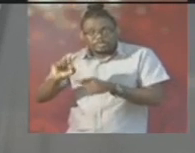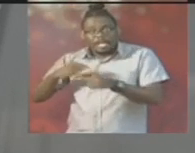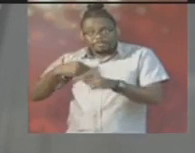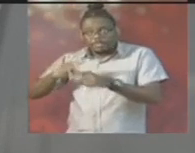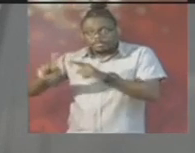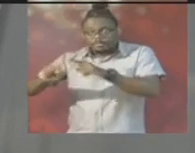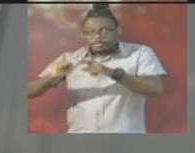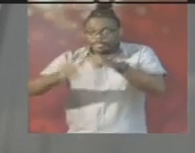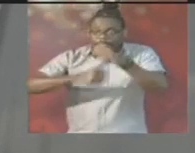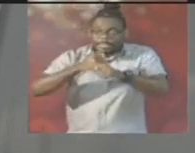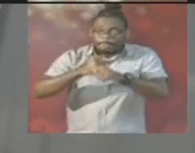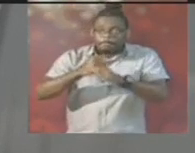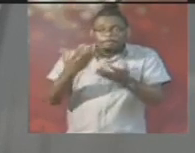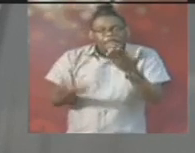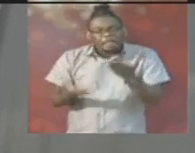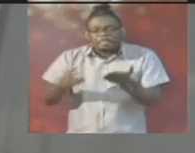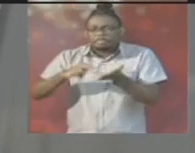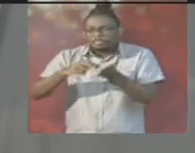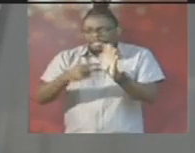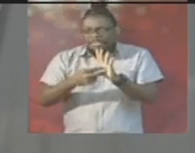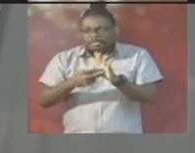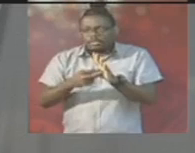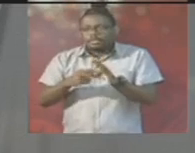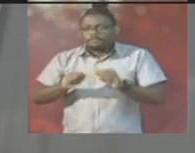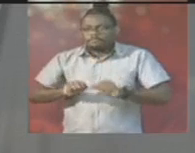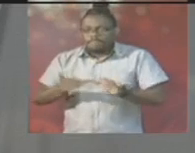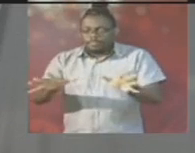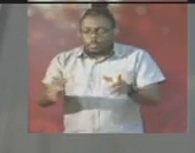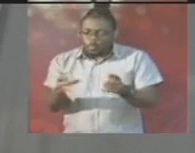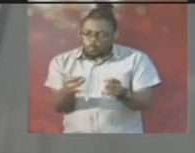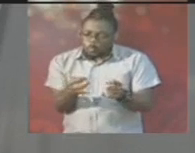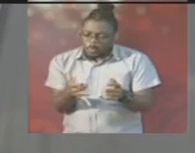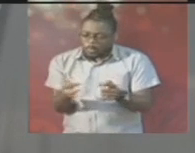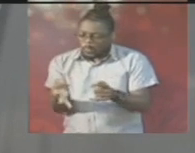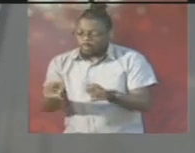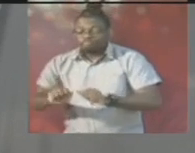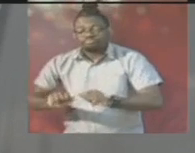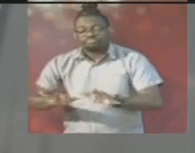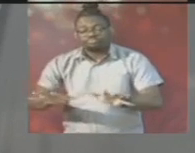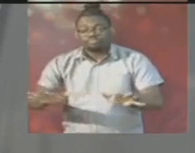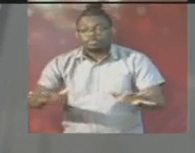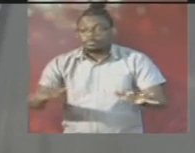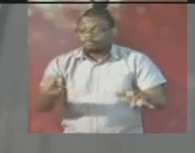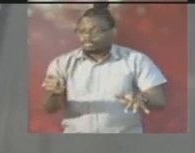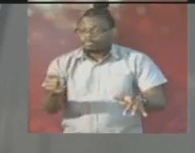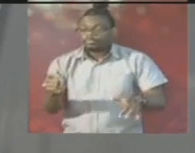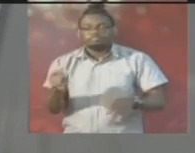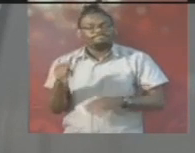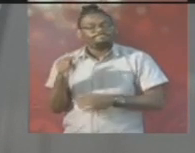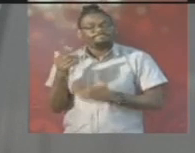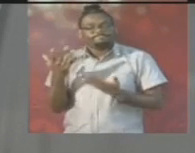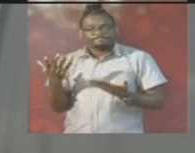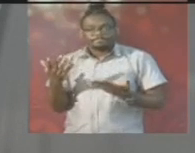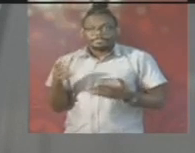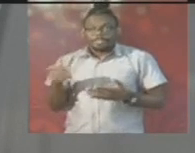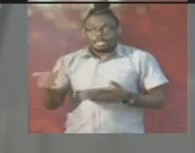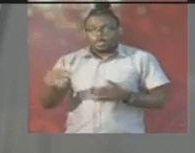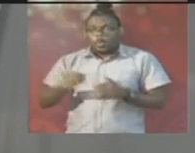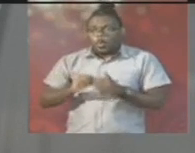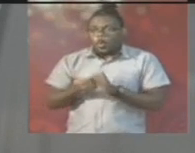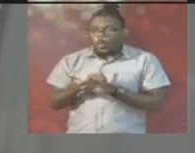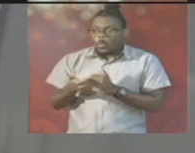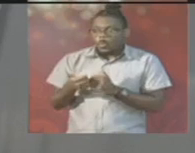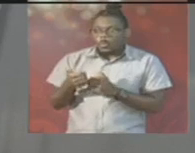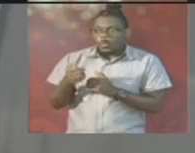virus to cause more severe disease or less severe disease. Or you can also get mutations that influence the way the virus interacts with the